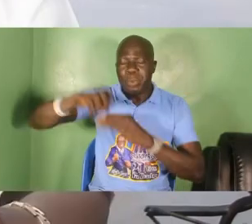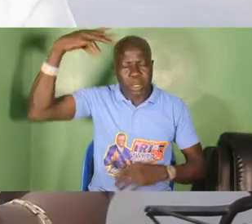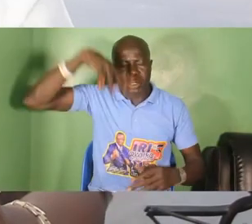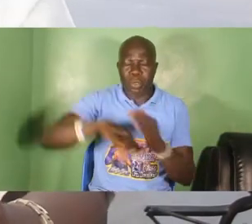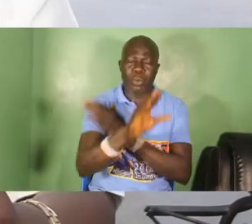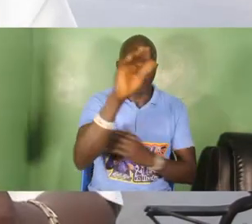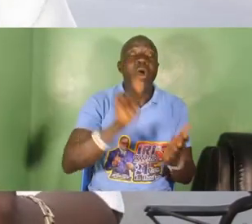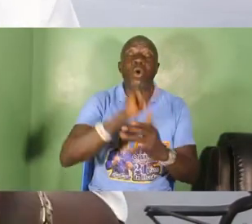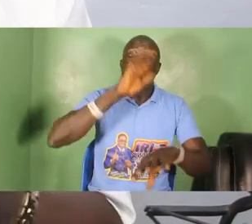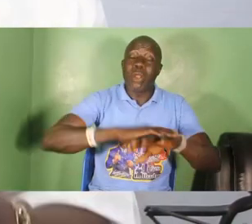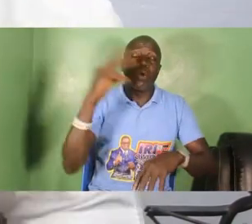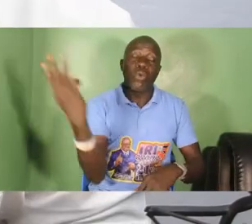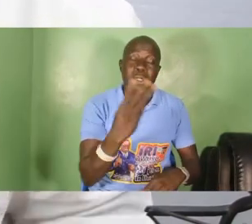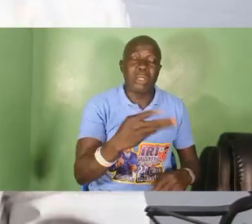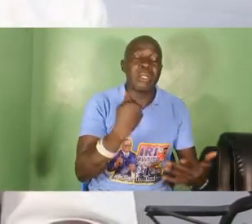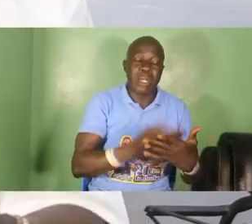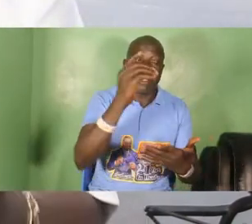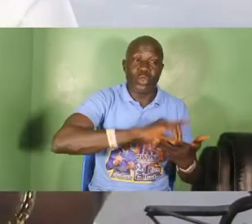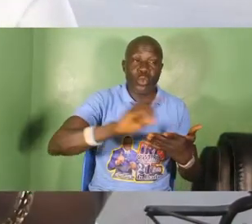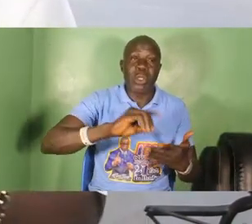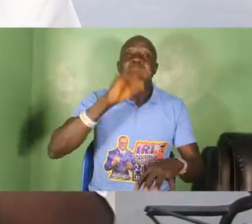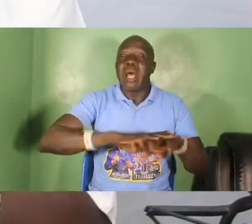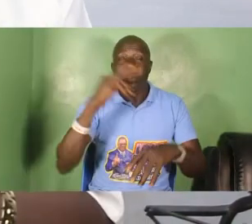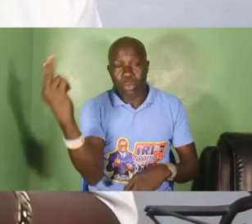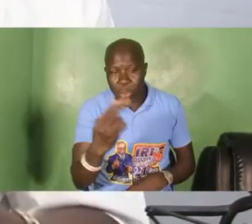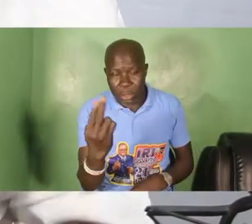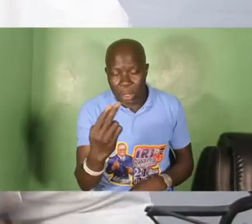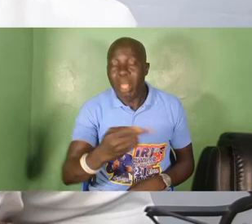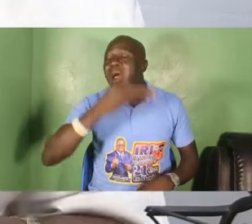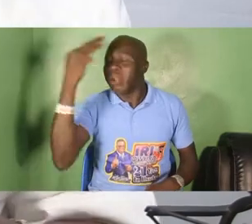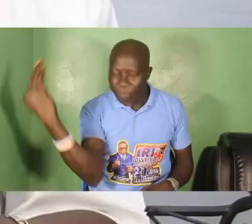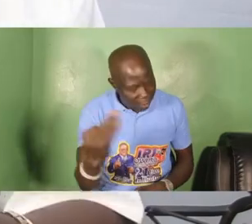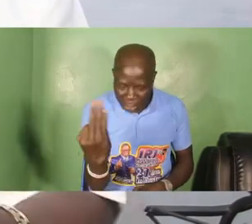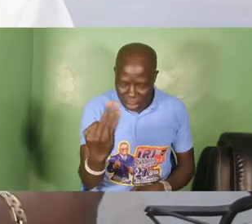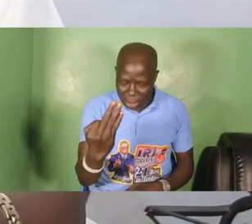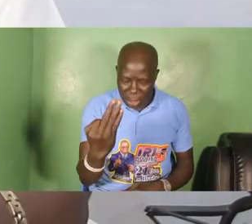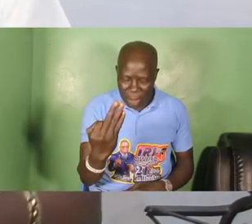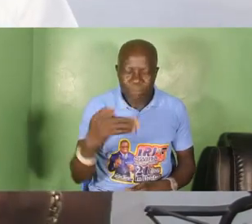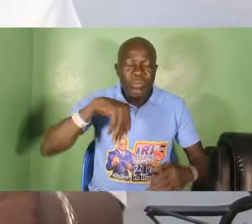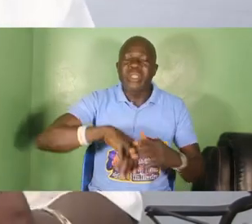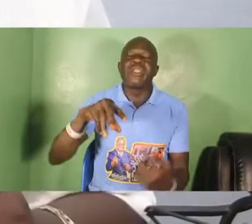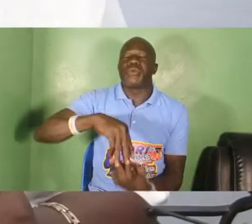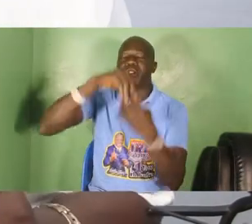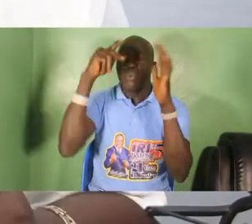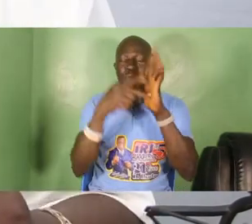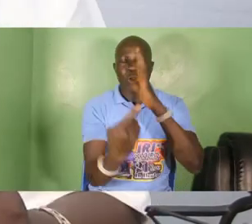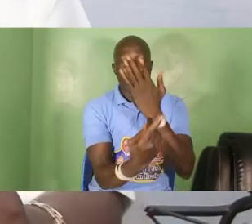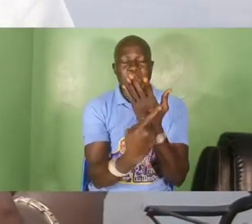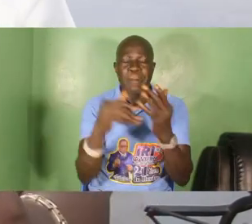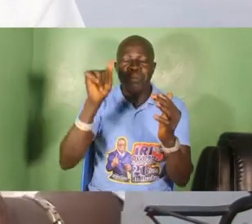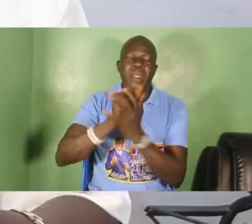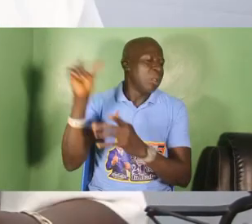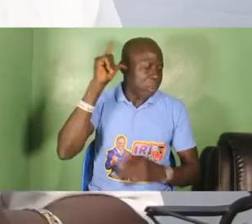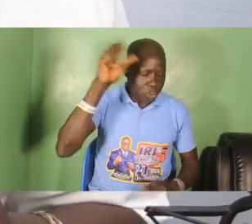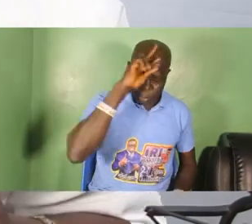the grace of God Wednesday next week ati Thursday and Thursday ati Friday Friday e pade pataki wa special program e